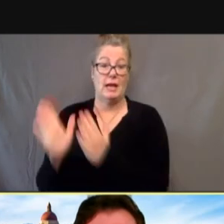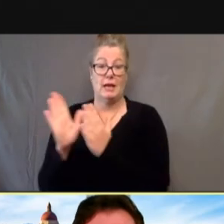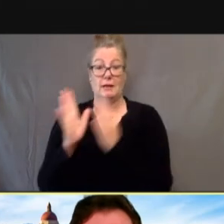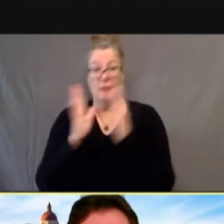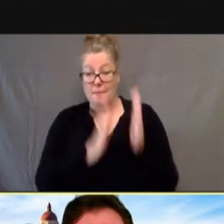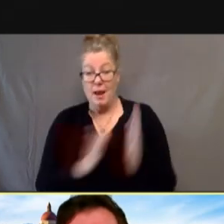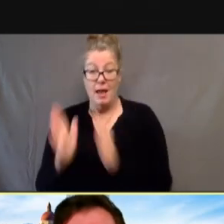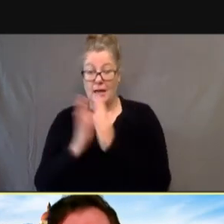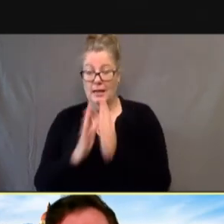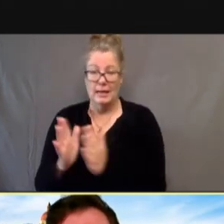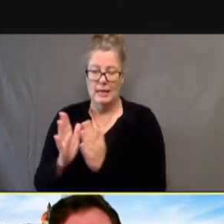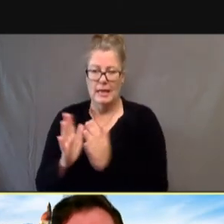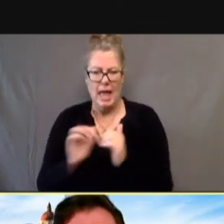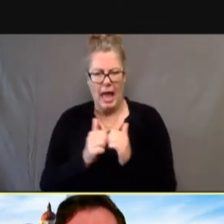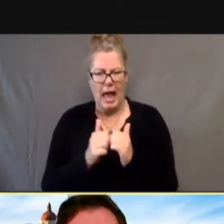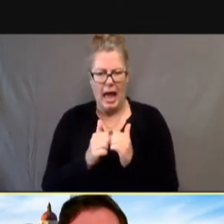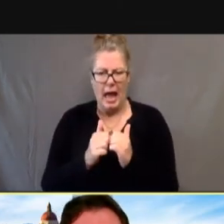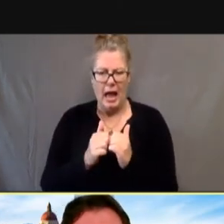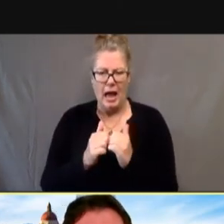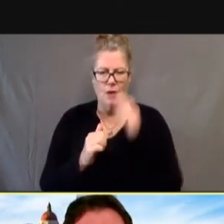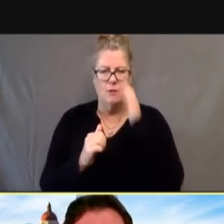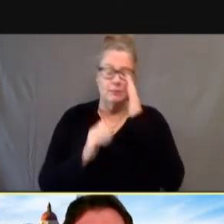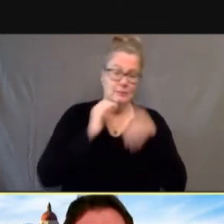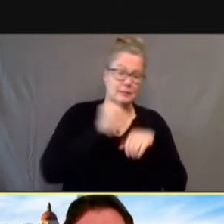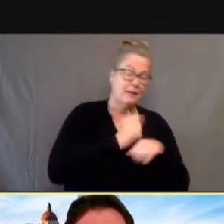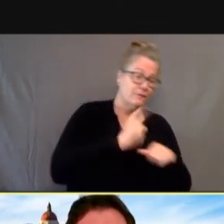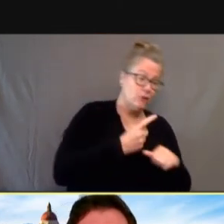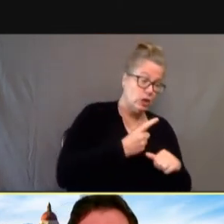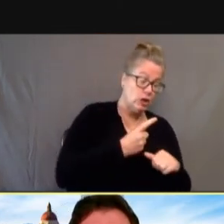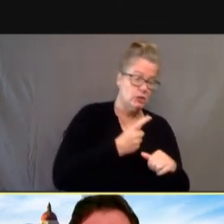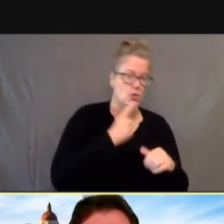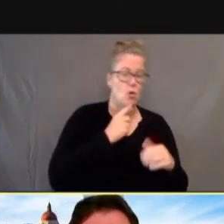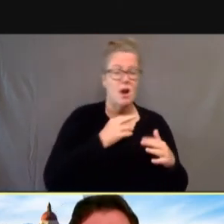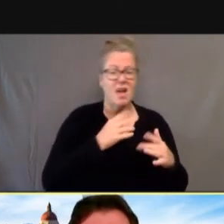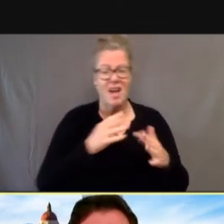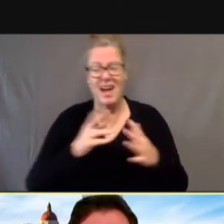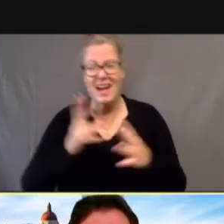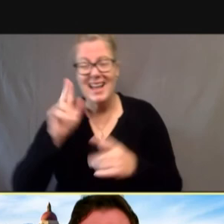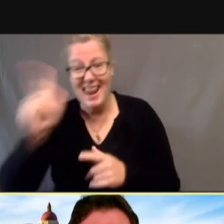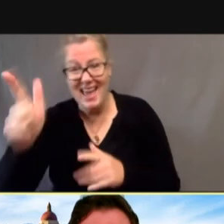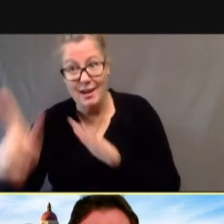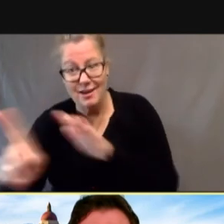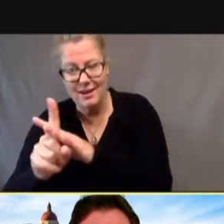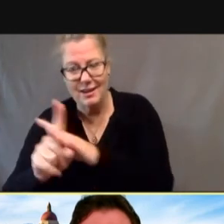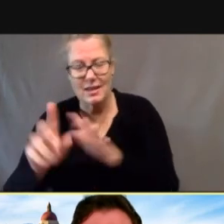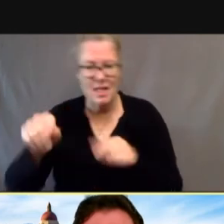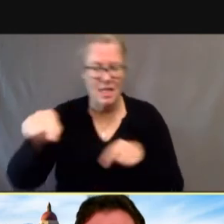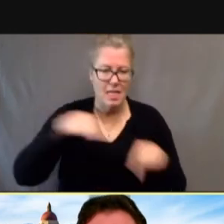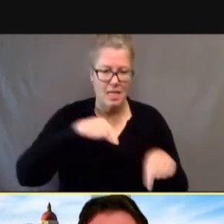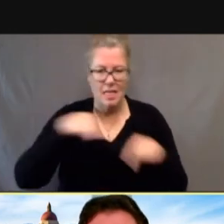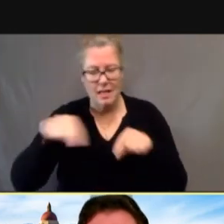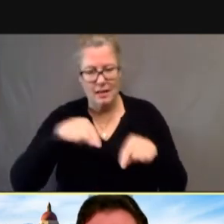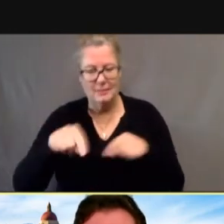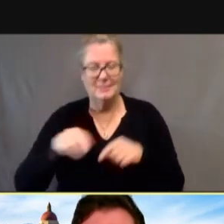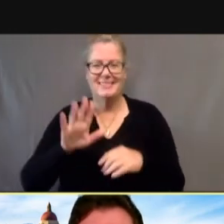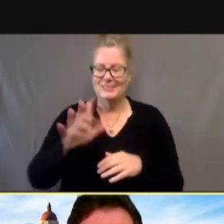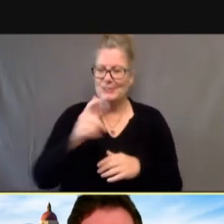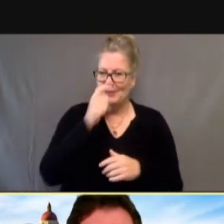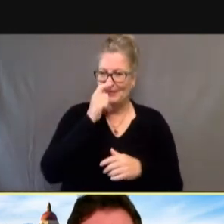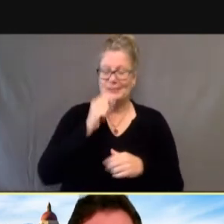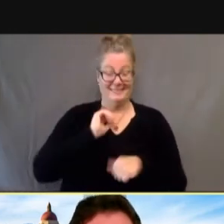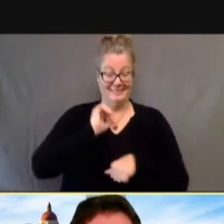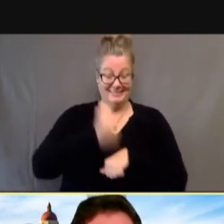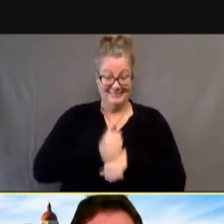out or to do it later. When you do strategic planning first, you may not have the right information